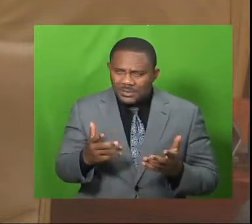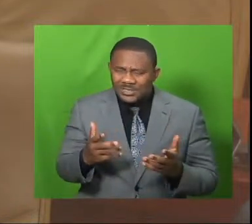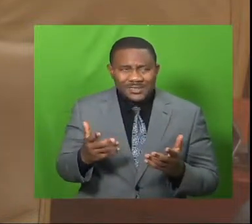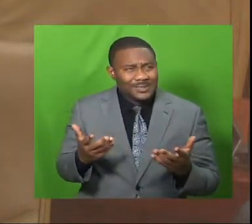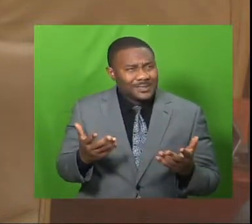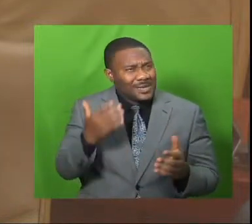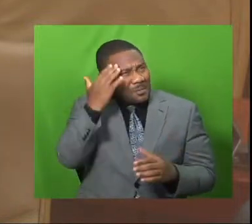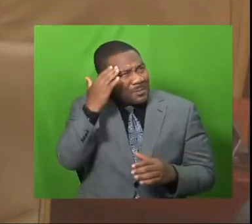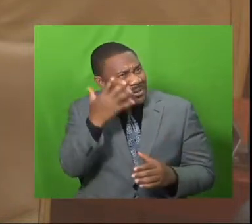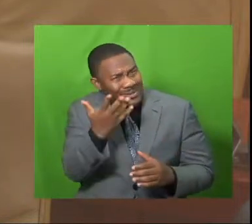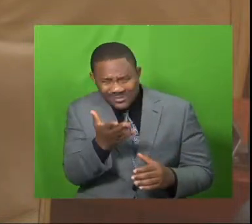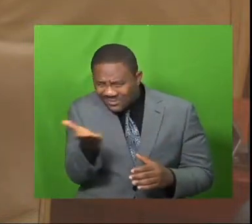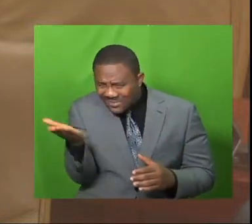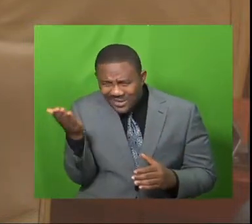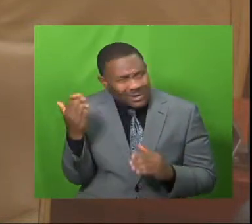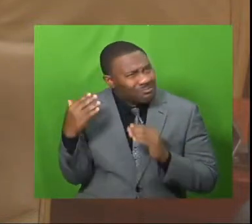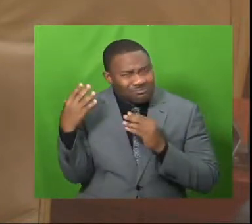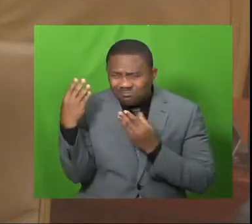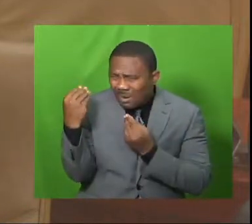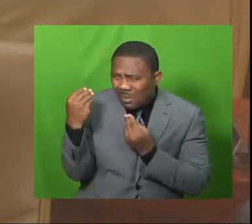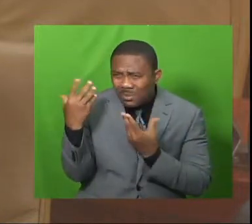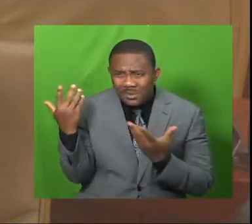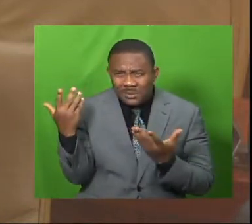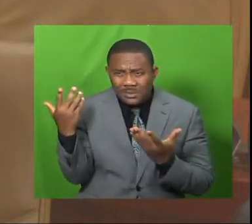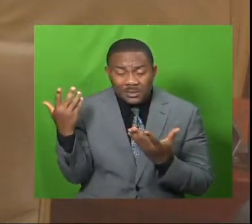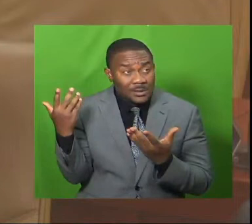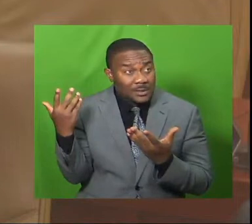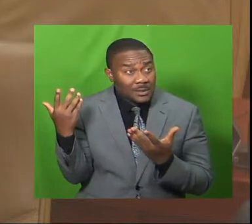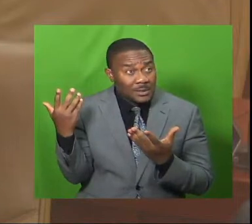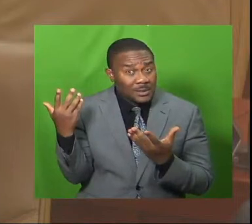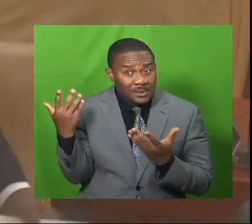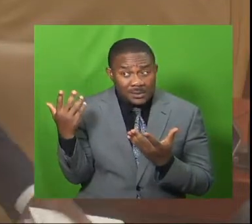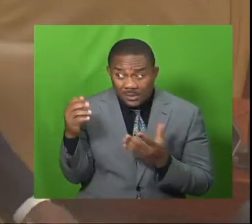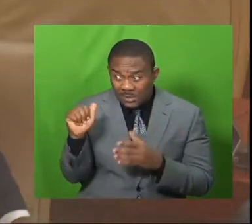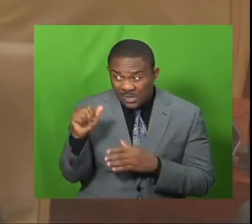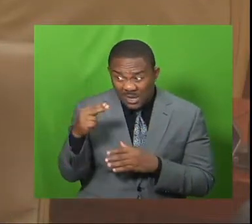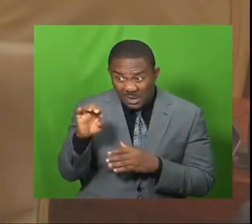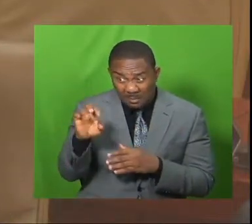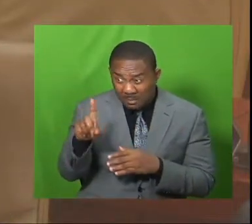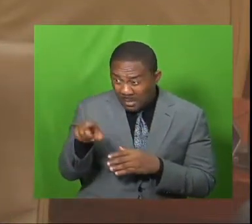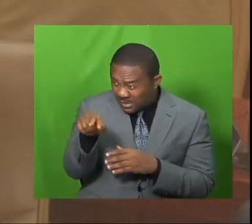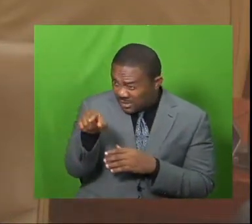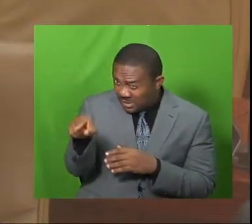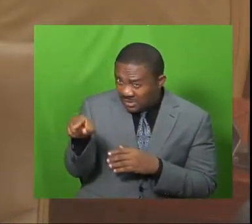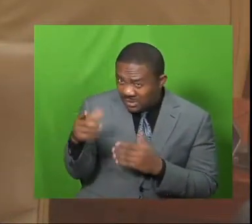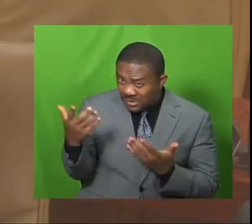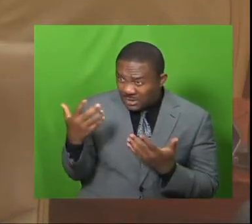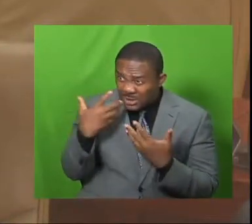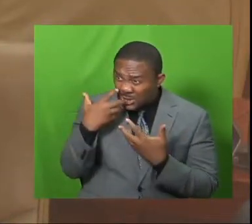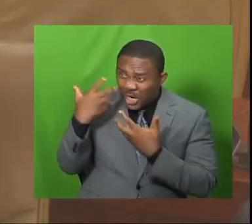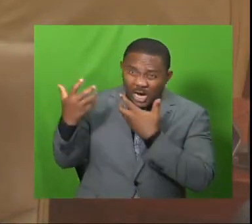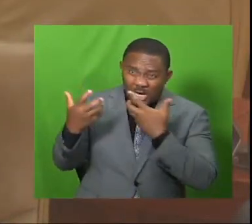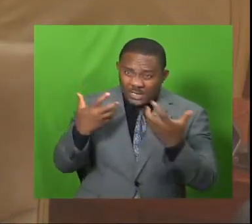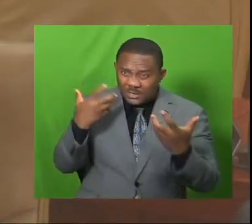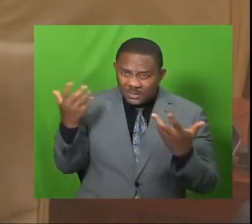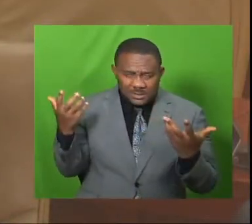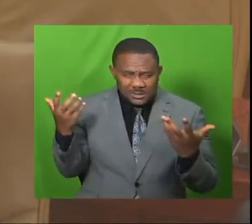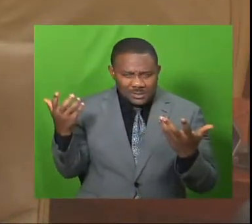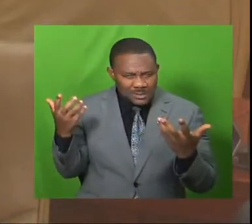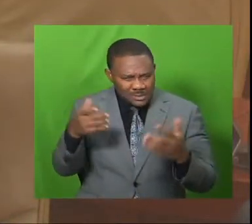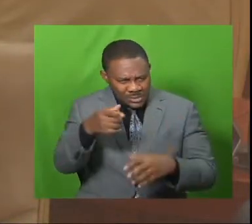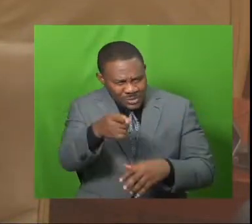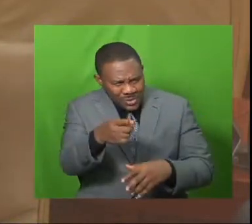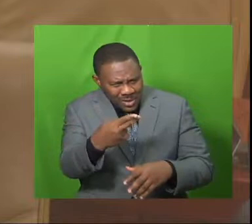that you would not have patience. Ahmed was loud, shouted, everybody was quiet. You've been a student leader before, you should know